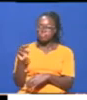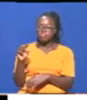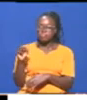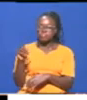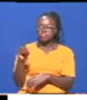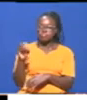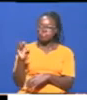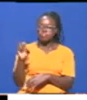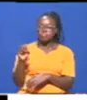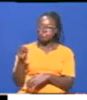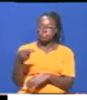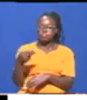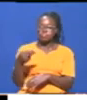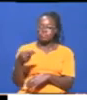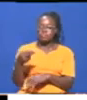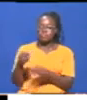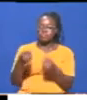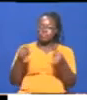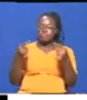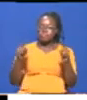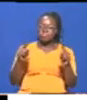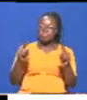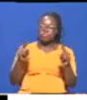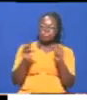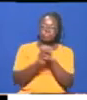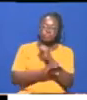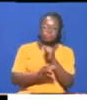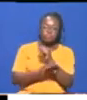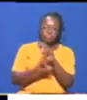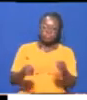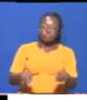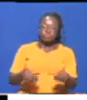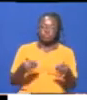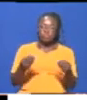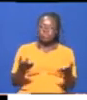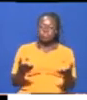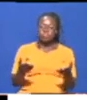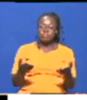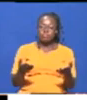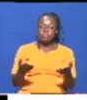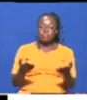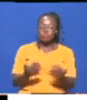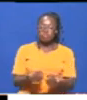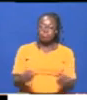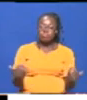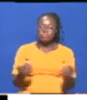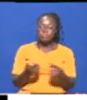successful country in terms of product, producing the products from